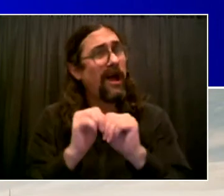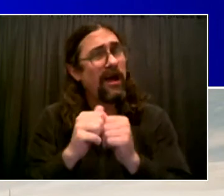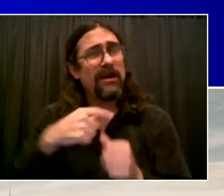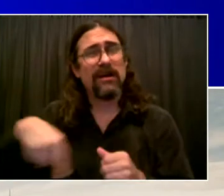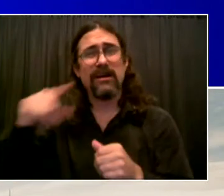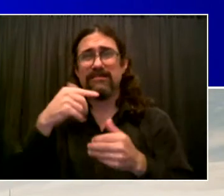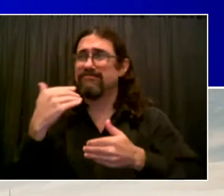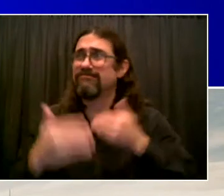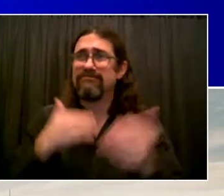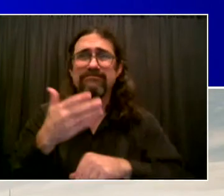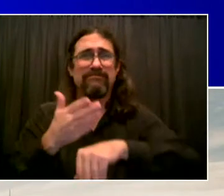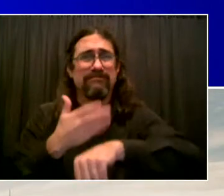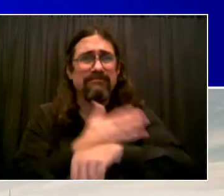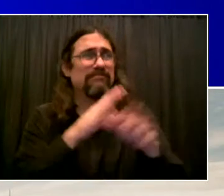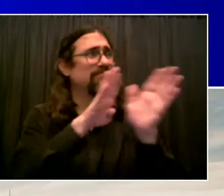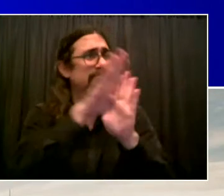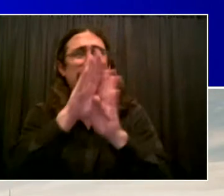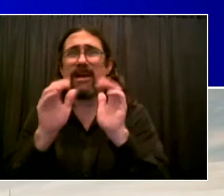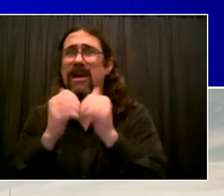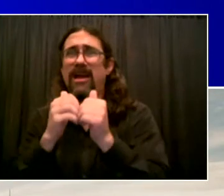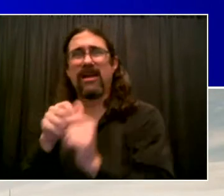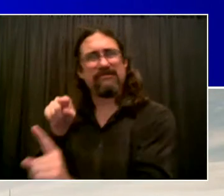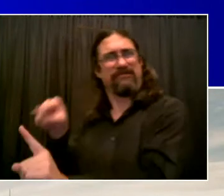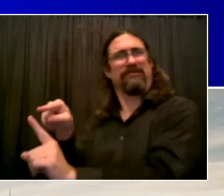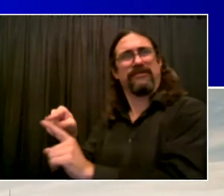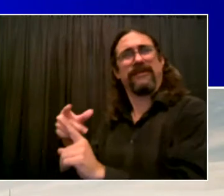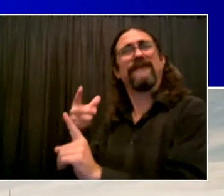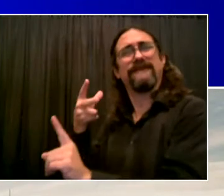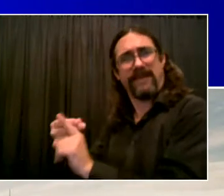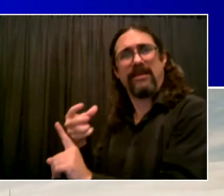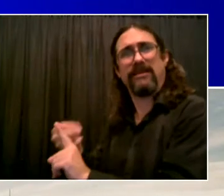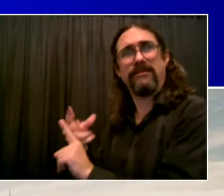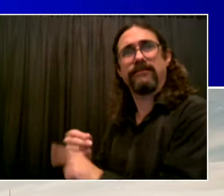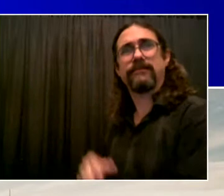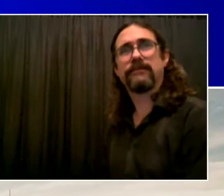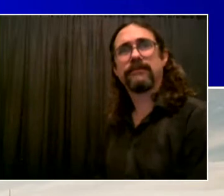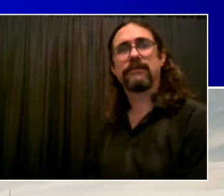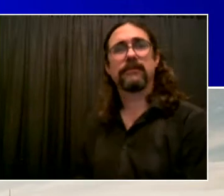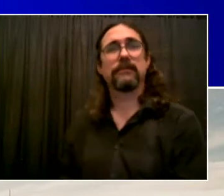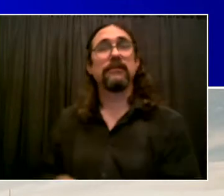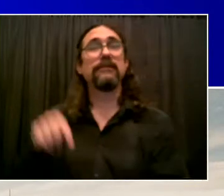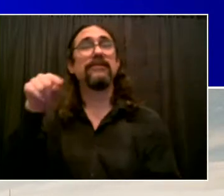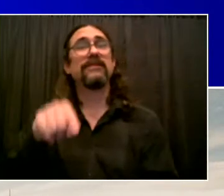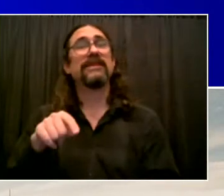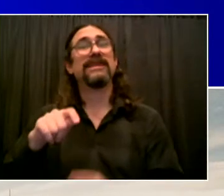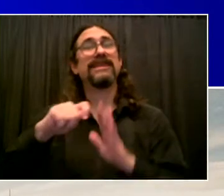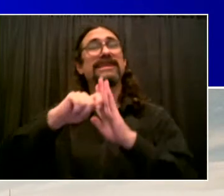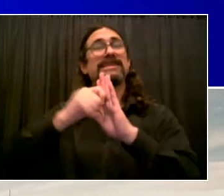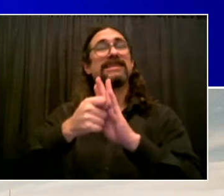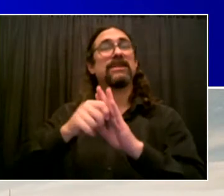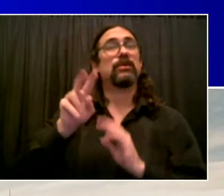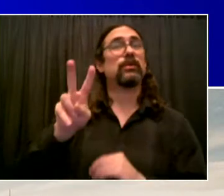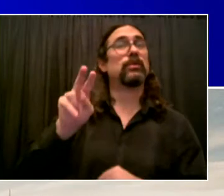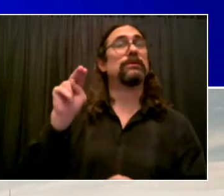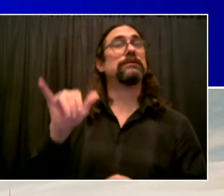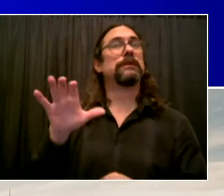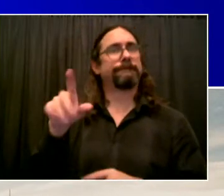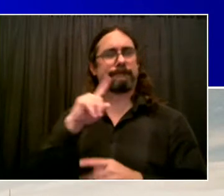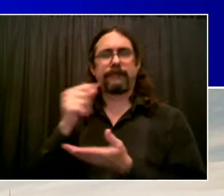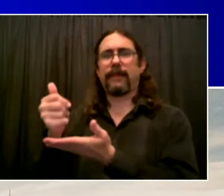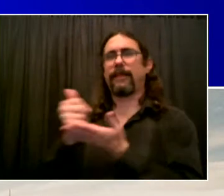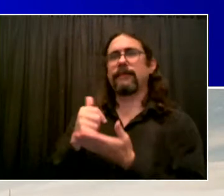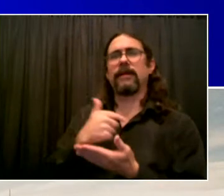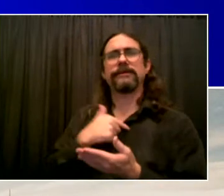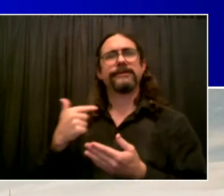NYC allowed us to move forward. Now, we knew that New Yorkers, we love everything in the city that makes it great,